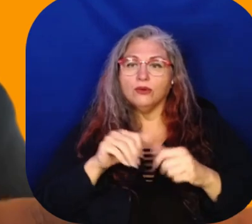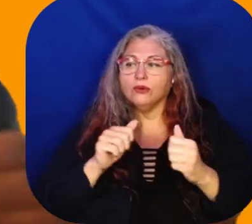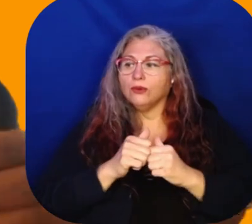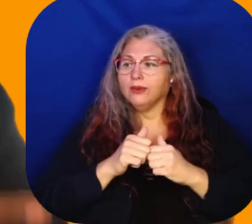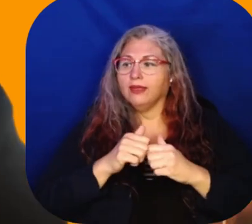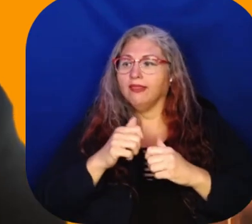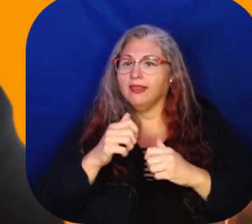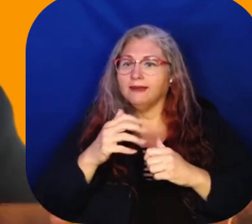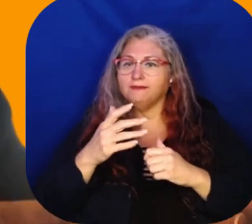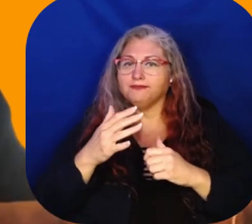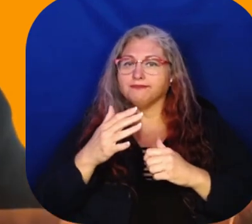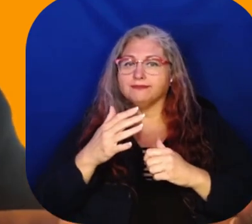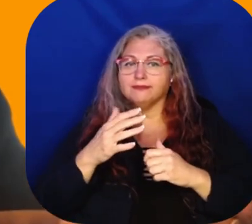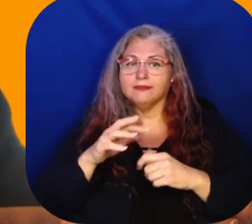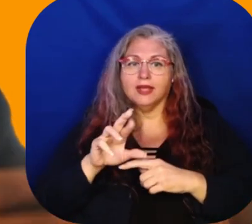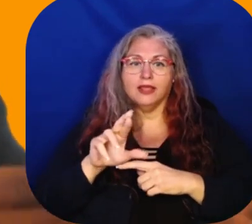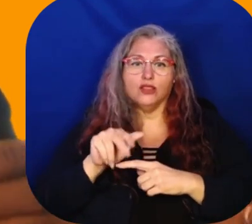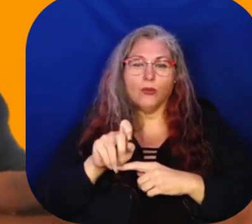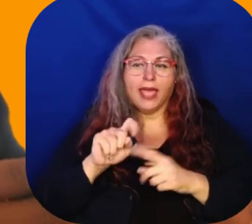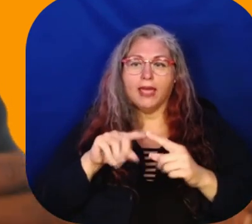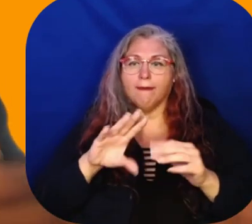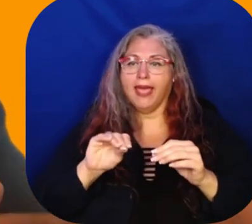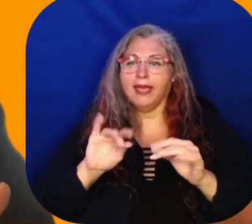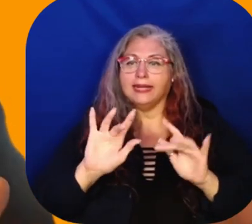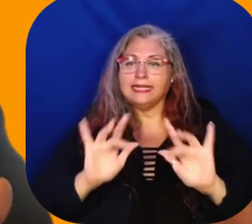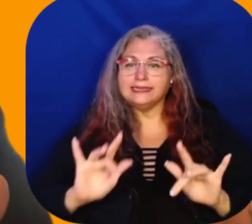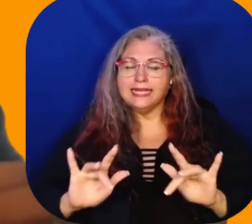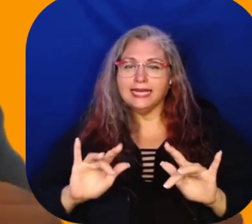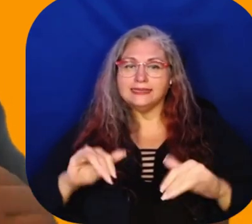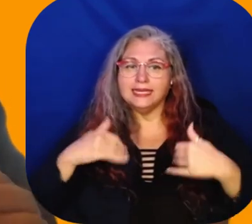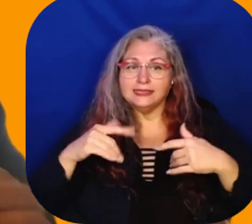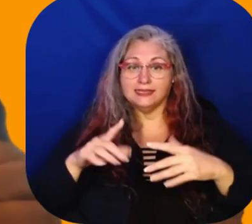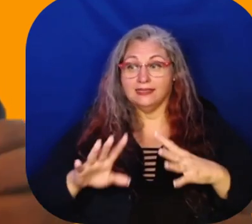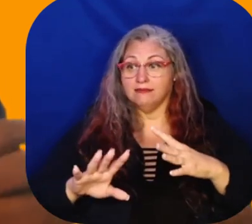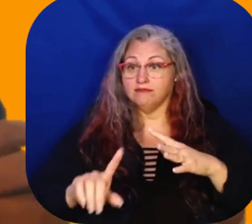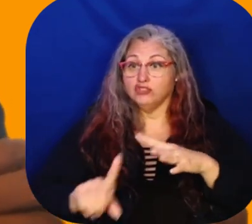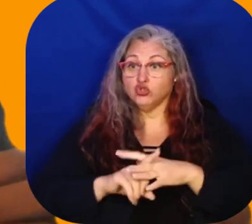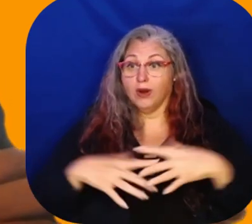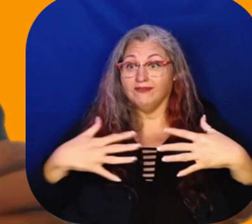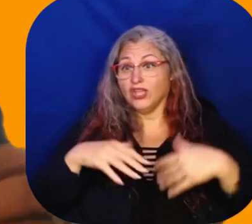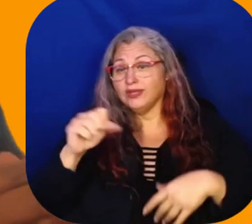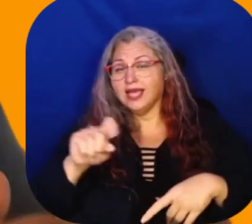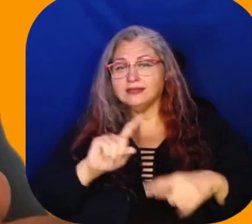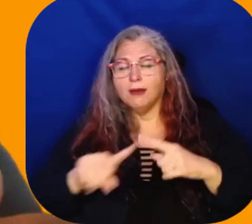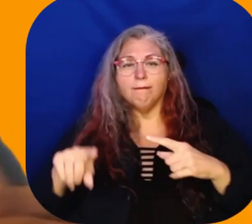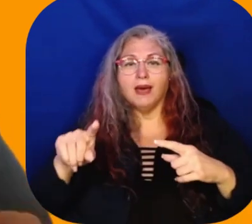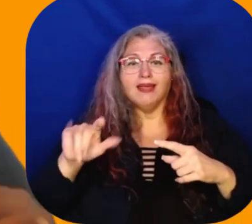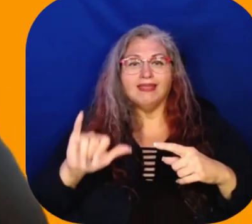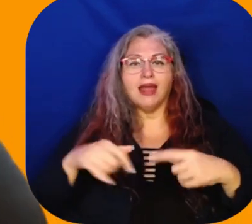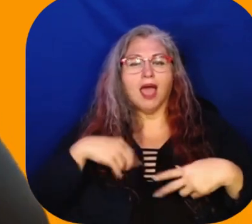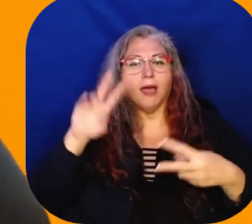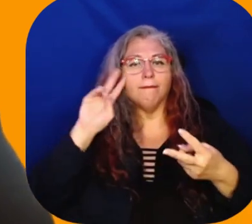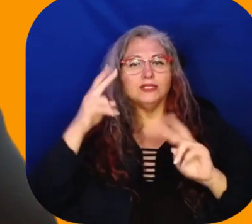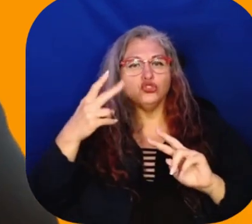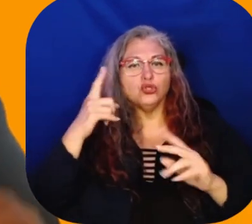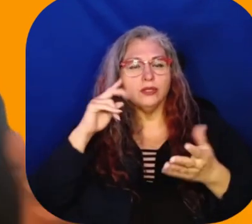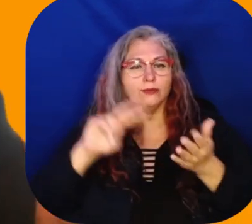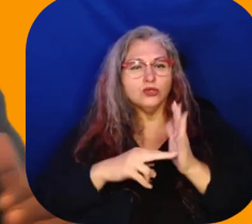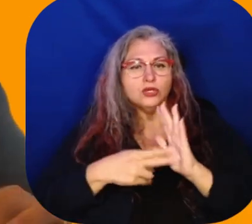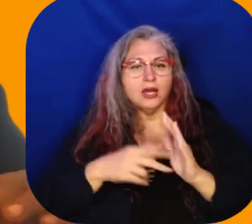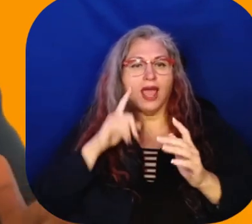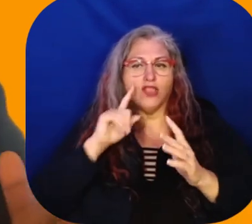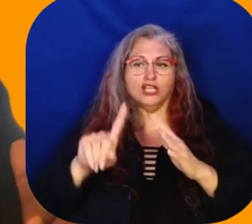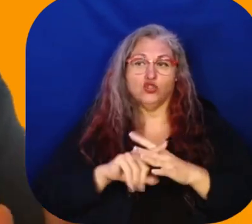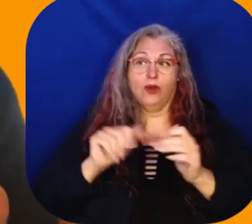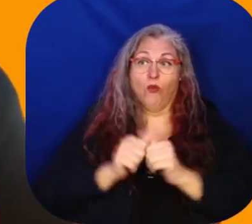the rape and the incest. Fear showed up, yeah, but I misunderstood its purpose. I thought it showed up with him. It